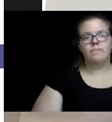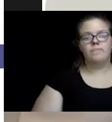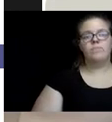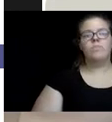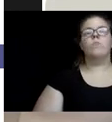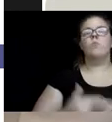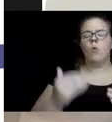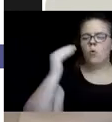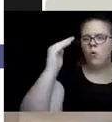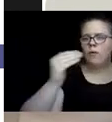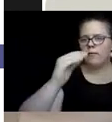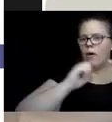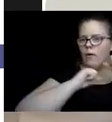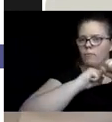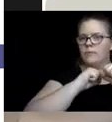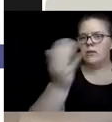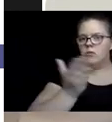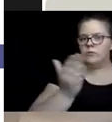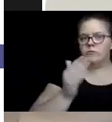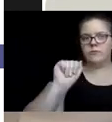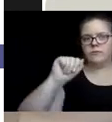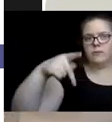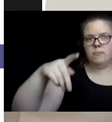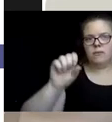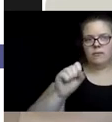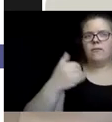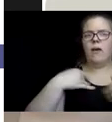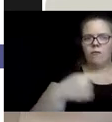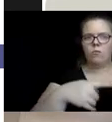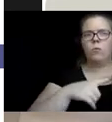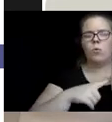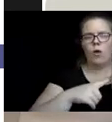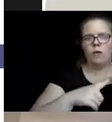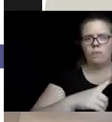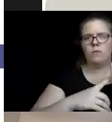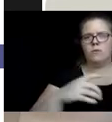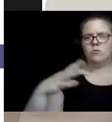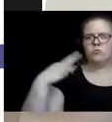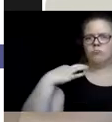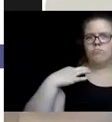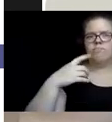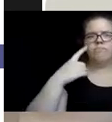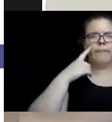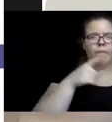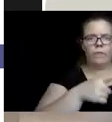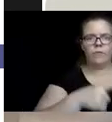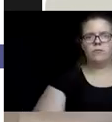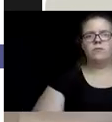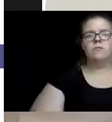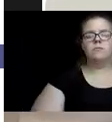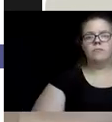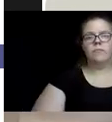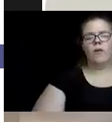For adult protective services, there are requirements to be eligible for adult protective services.